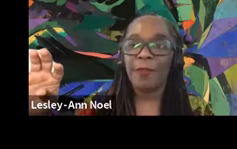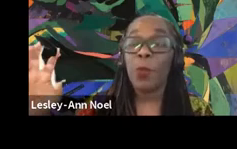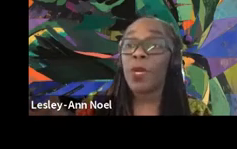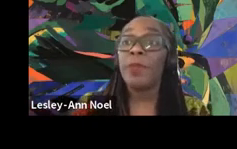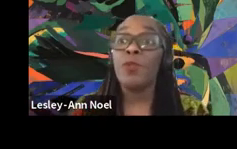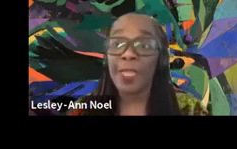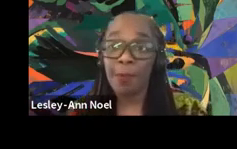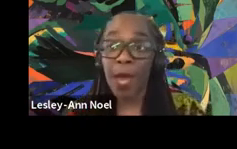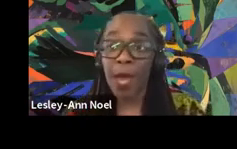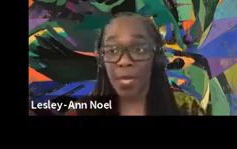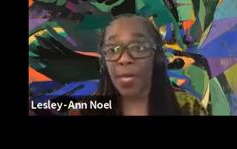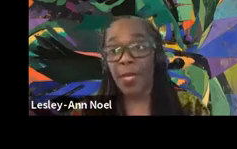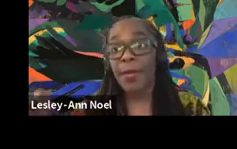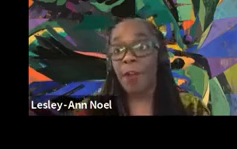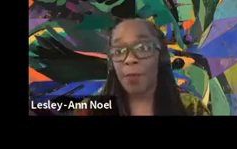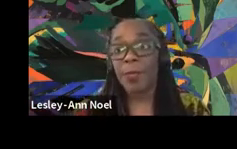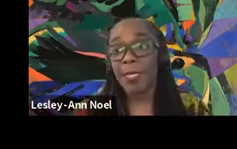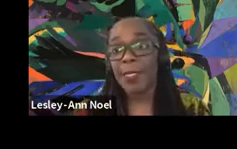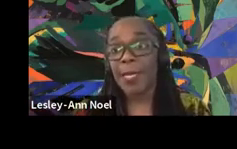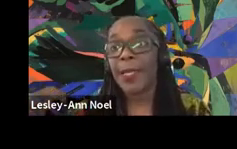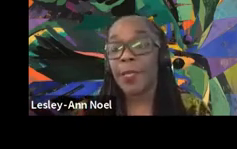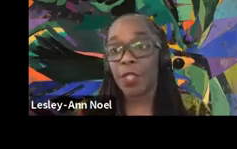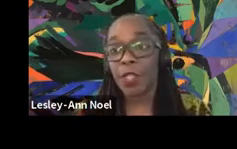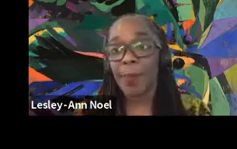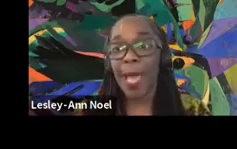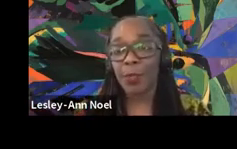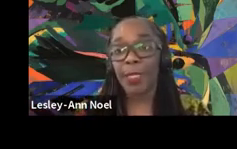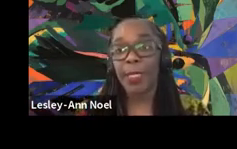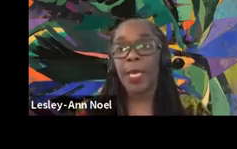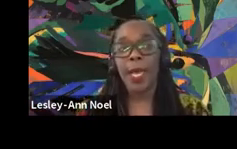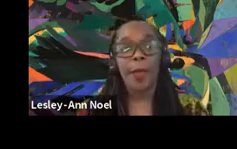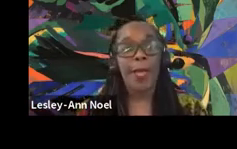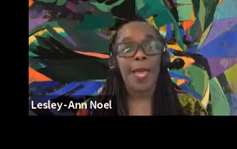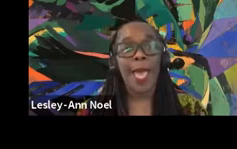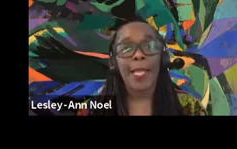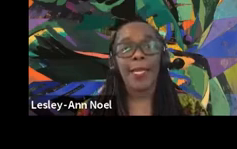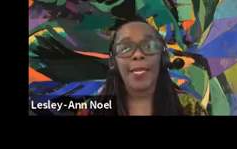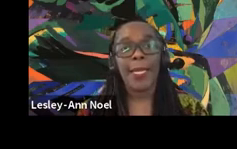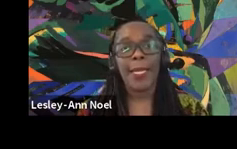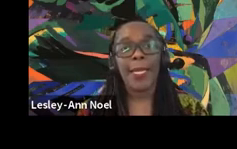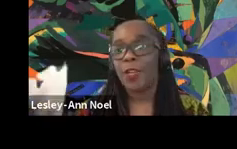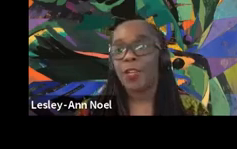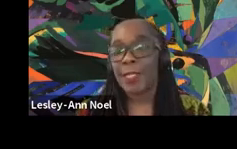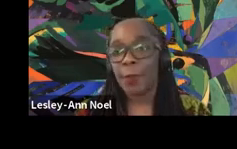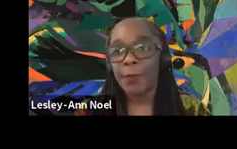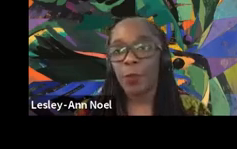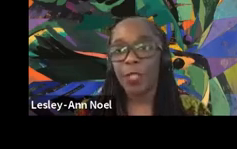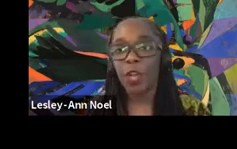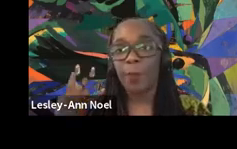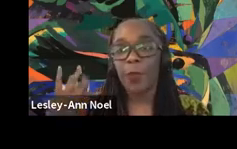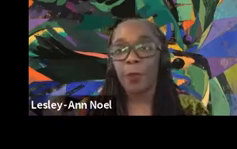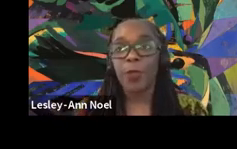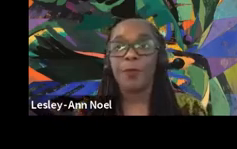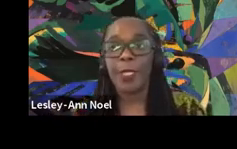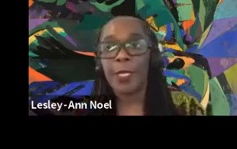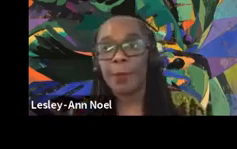identification of, we were removing the power from the police in the workshop actually. And it was a very transformative